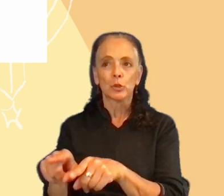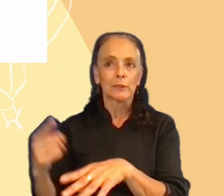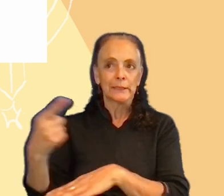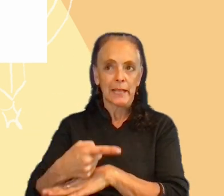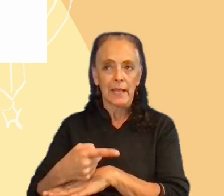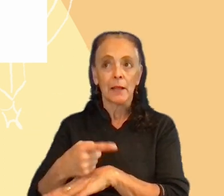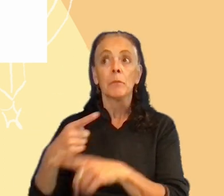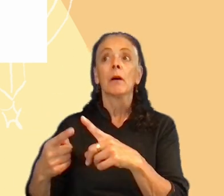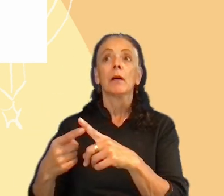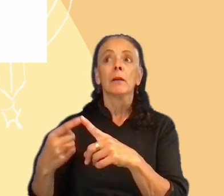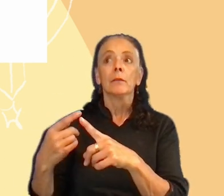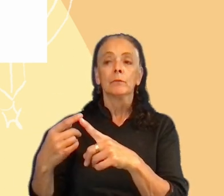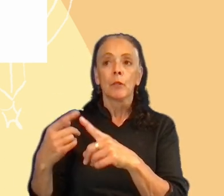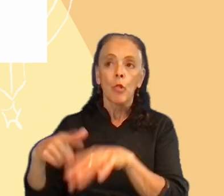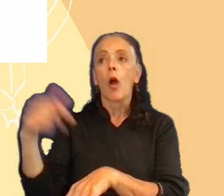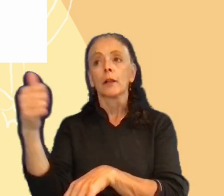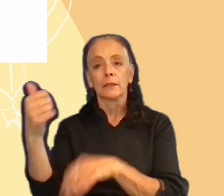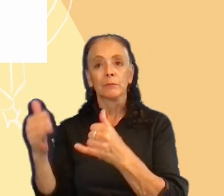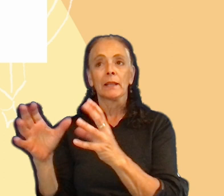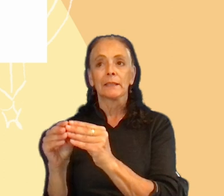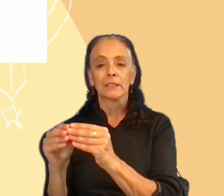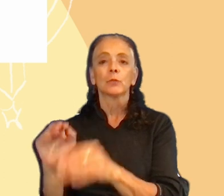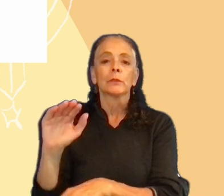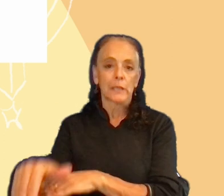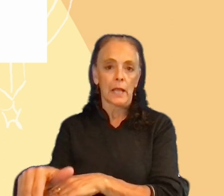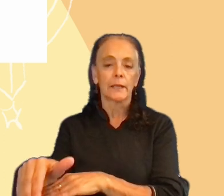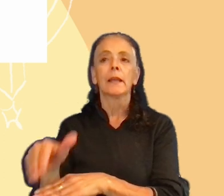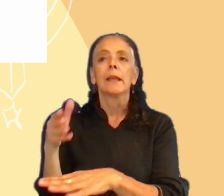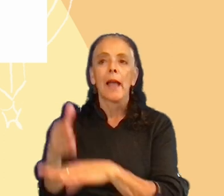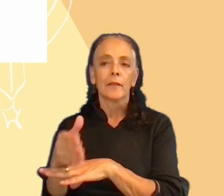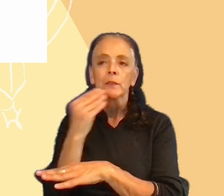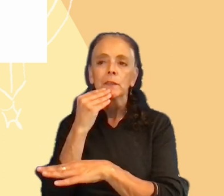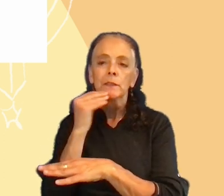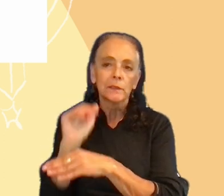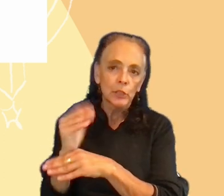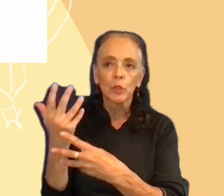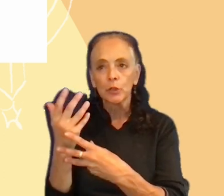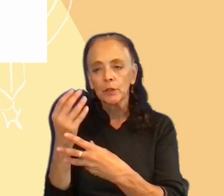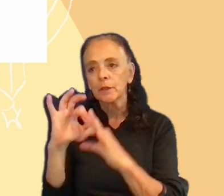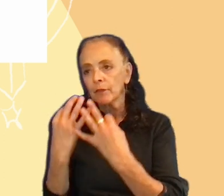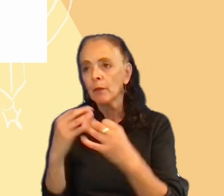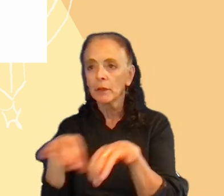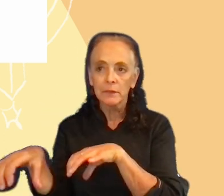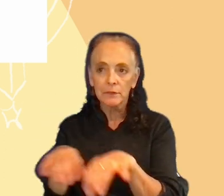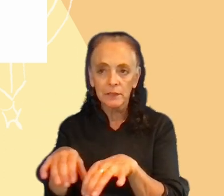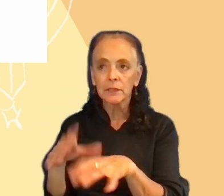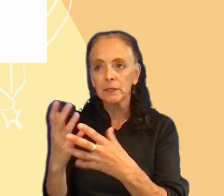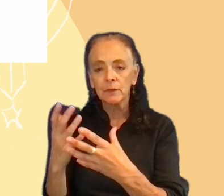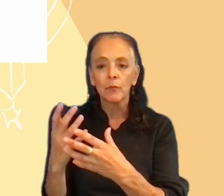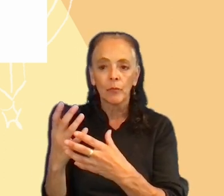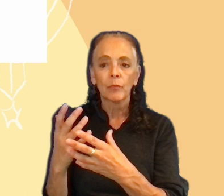significant play session was at night after dinner and the family activity so they would